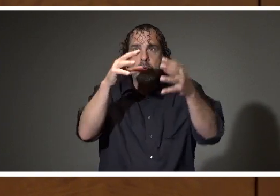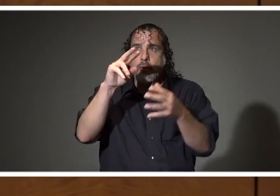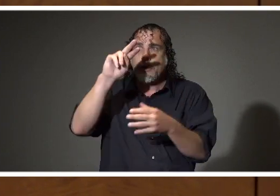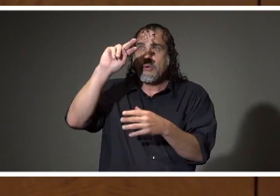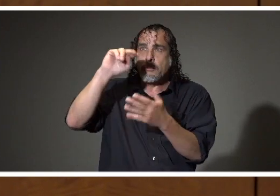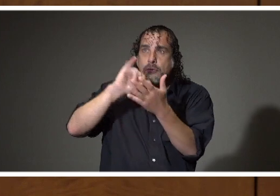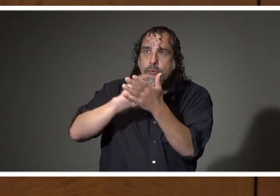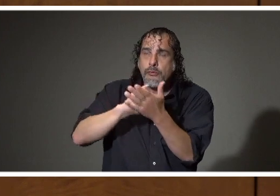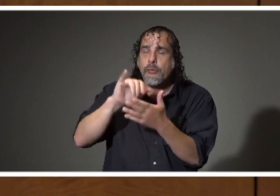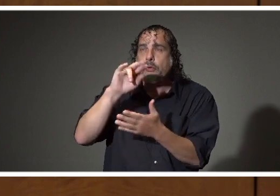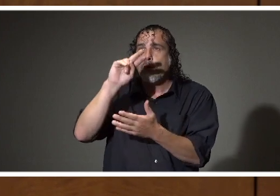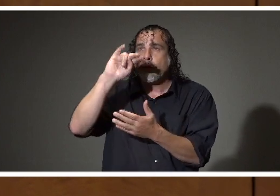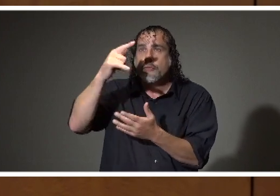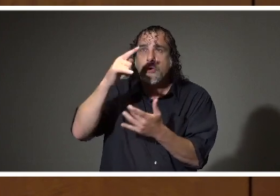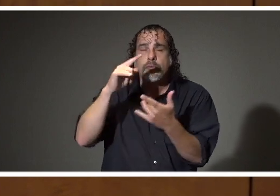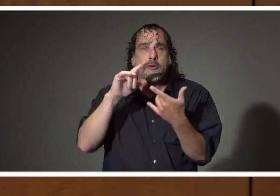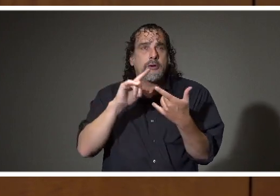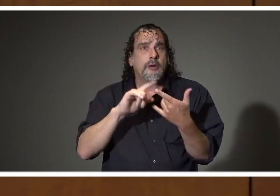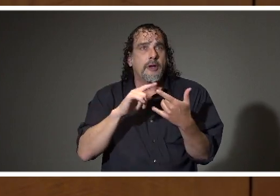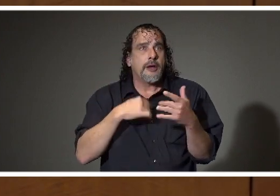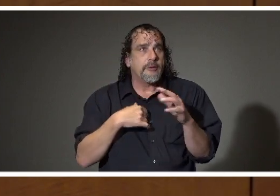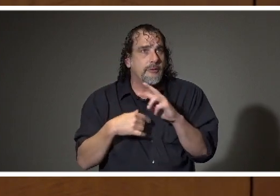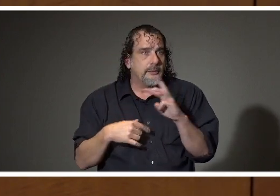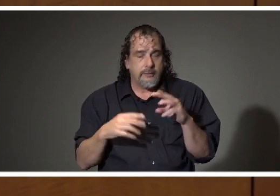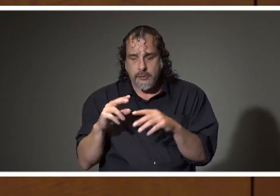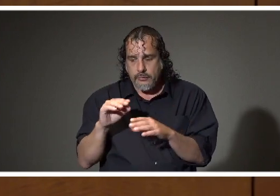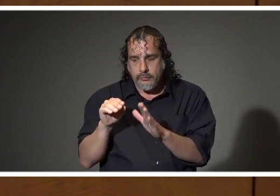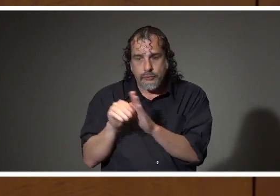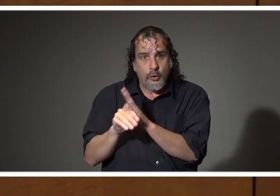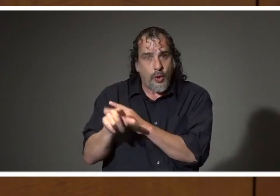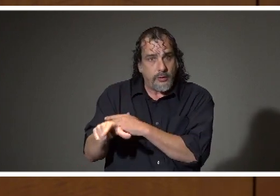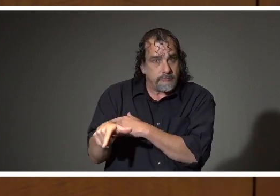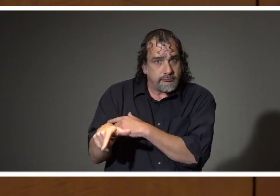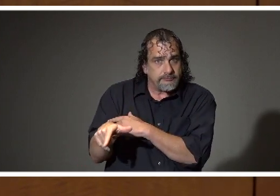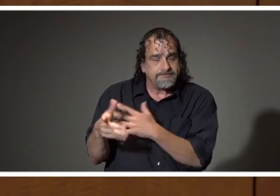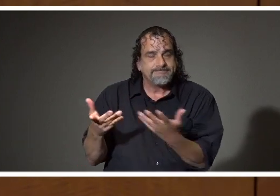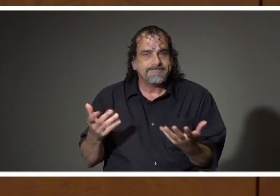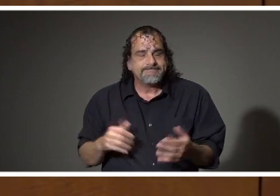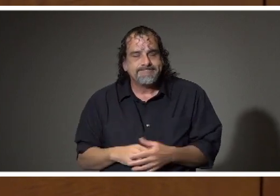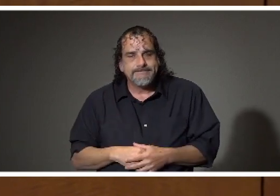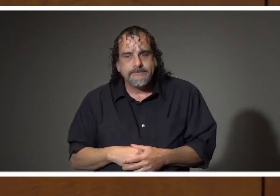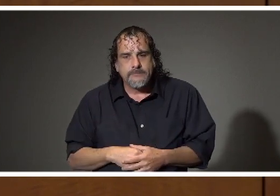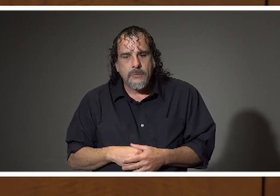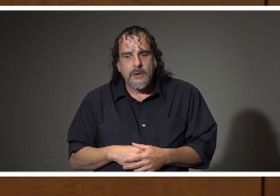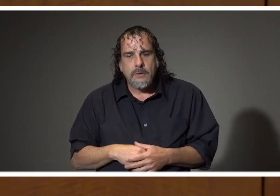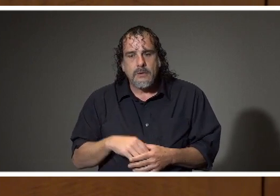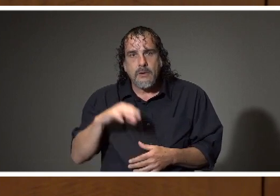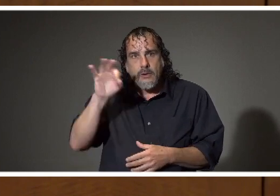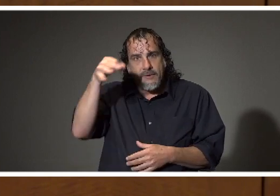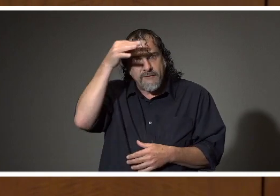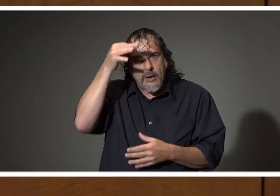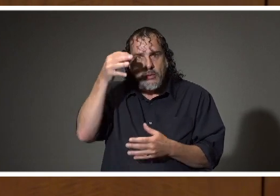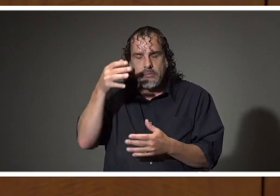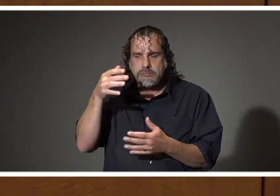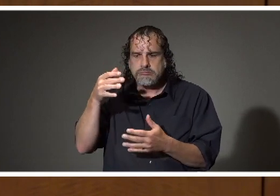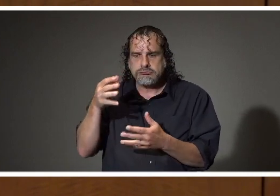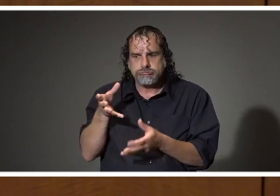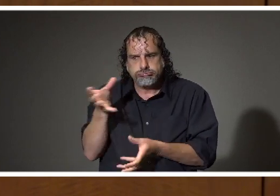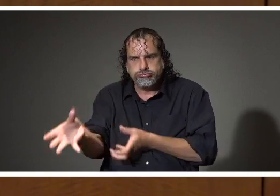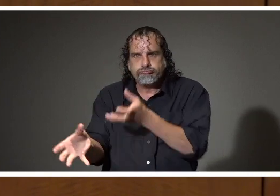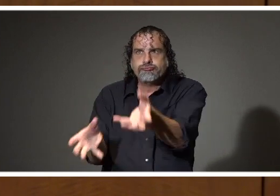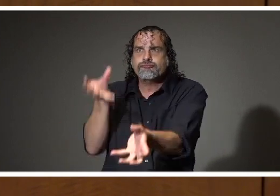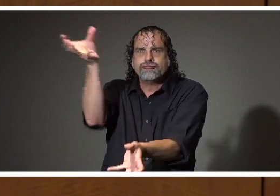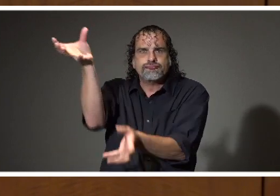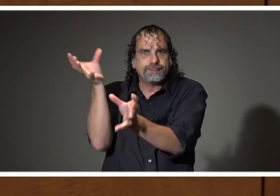Jersey and even to our neighbor to the west, Louisiana, in the city of New Orleans, the federal government put significant resources in there